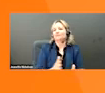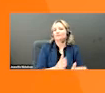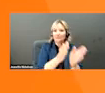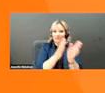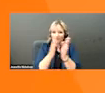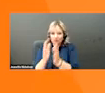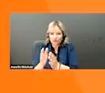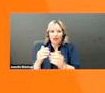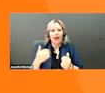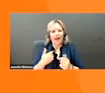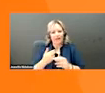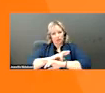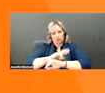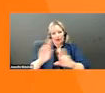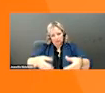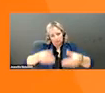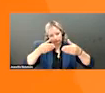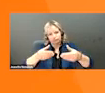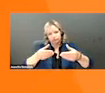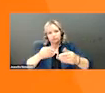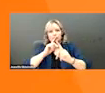exactly how they've asked for it.